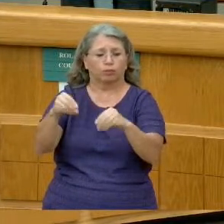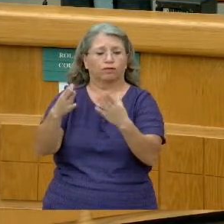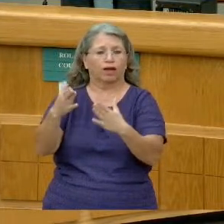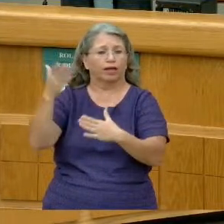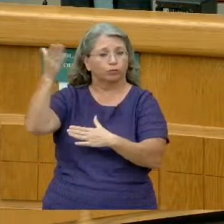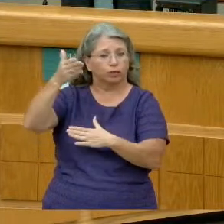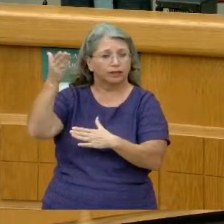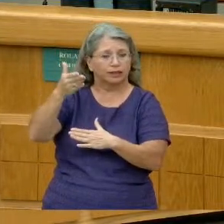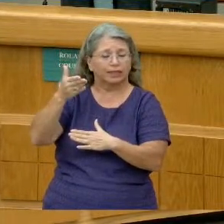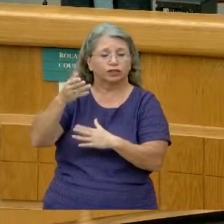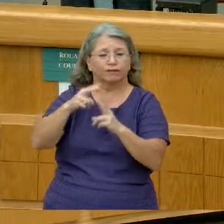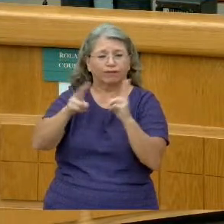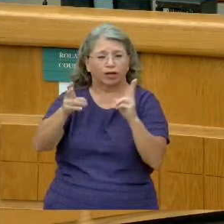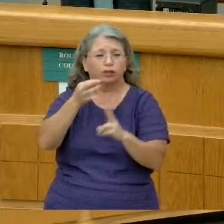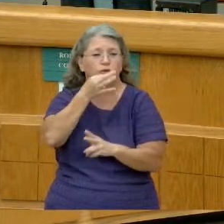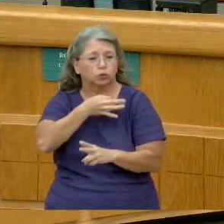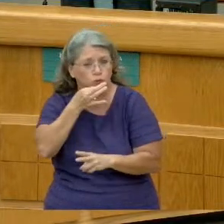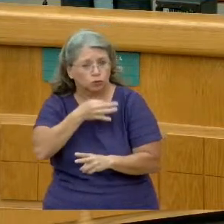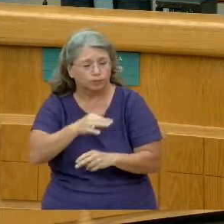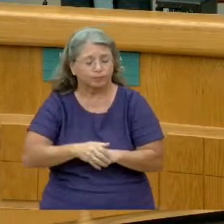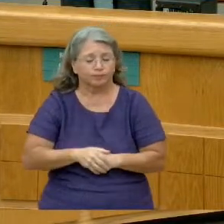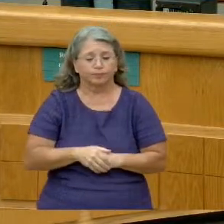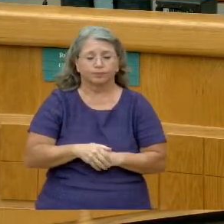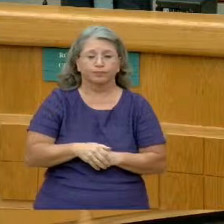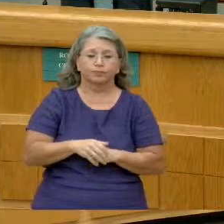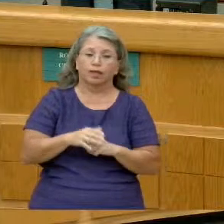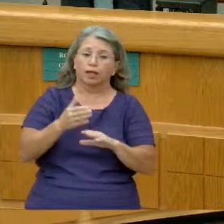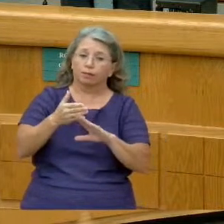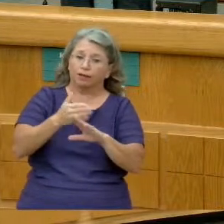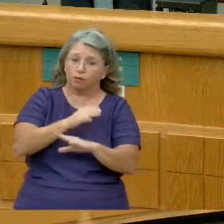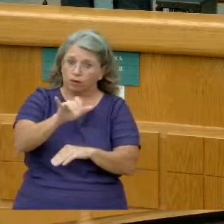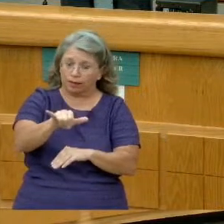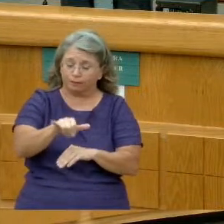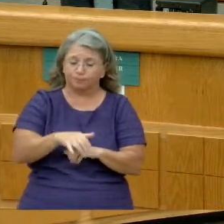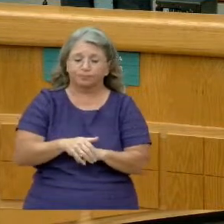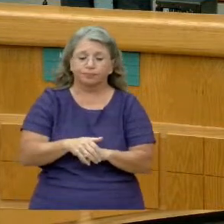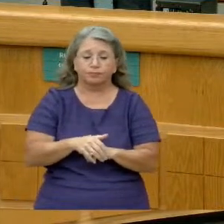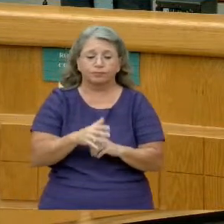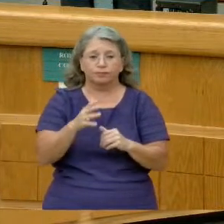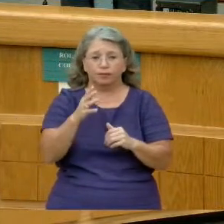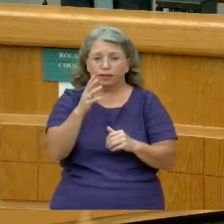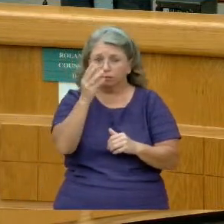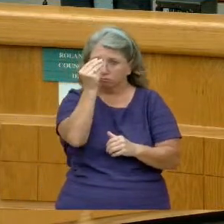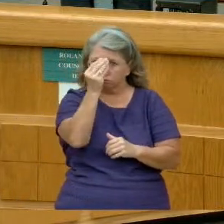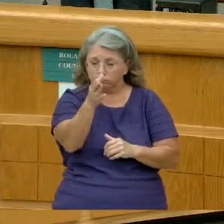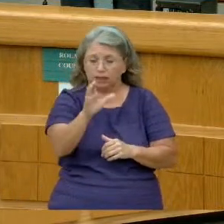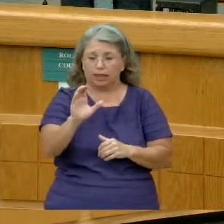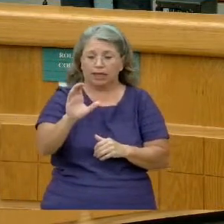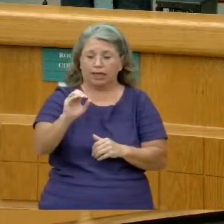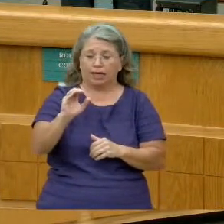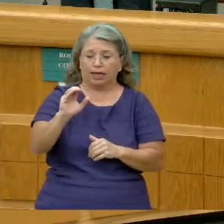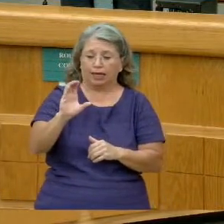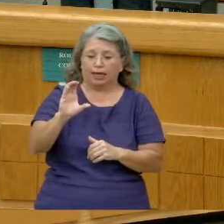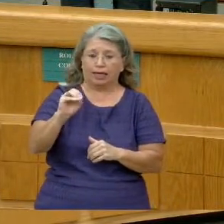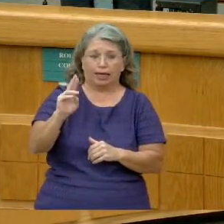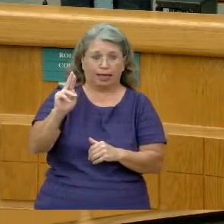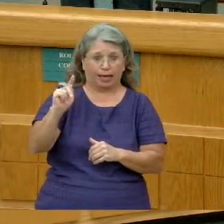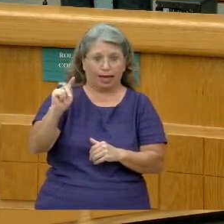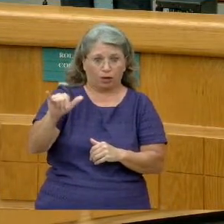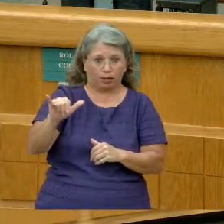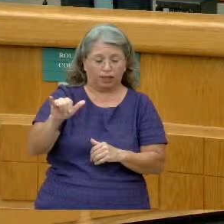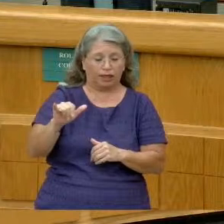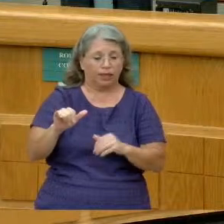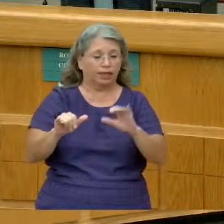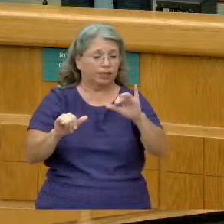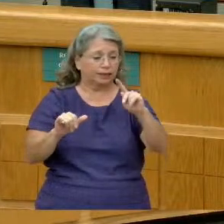very quickly. In the meantime, the county and the city recommend that everybody review the